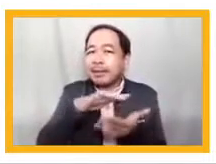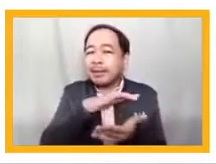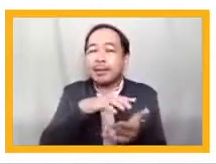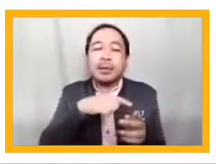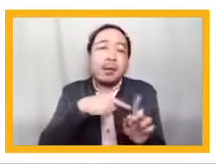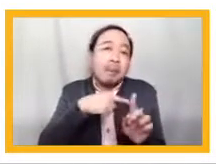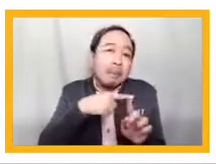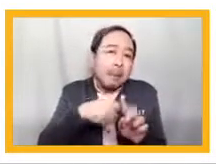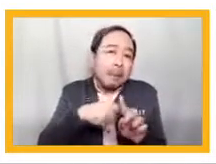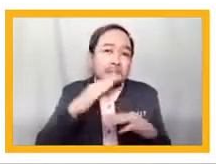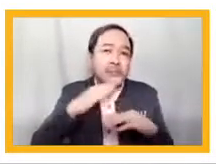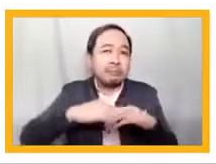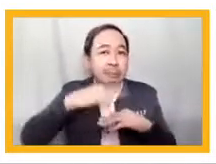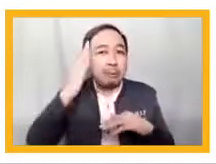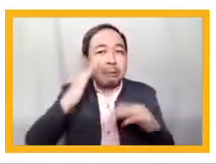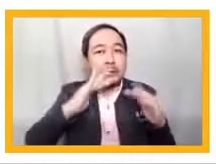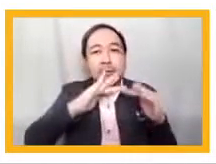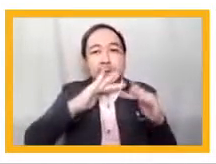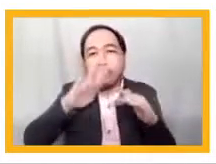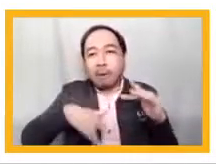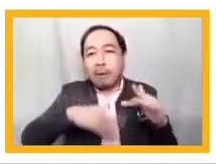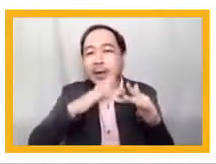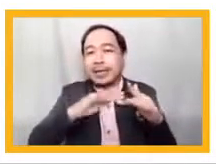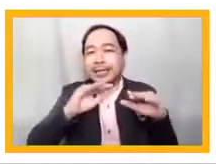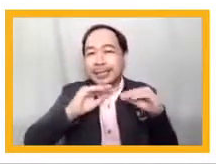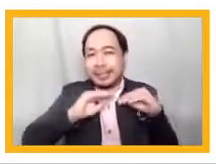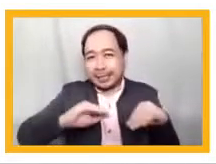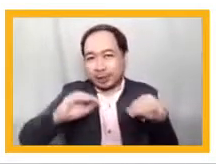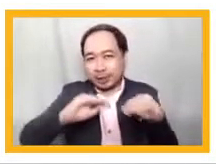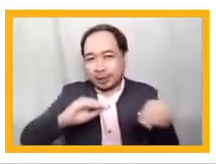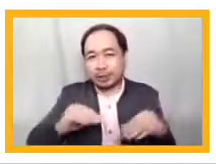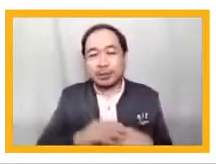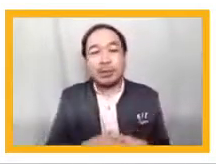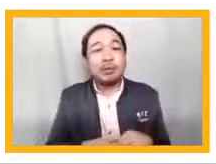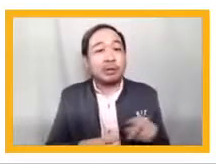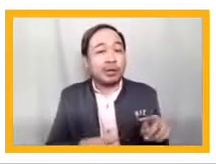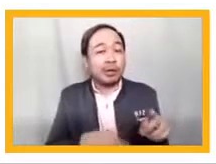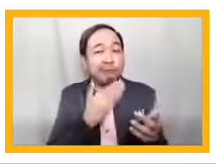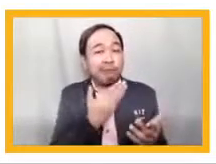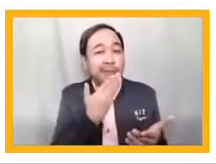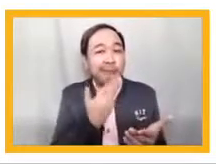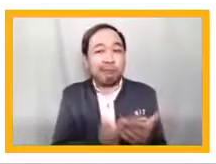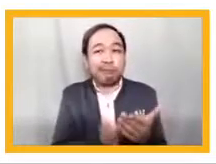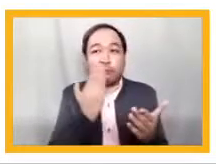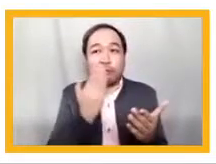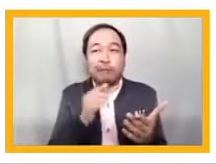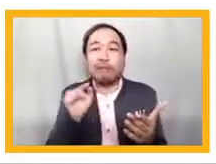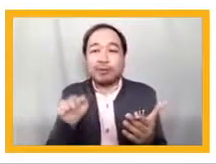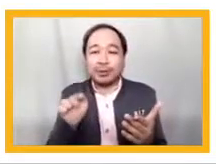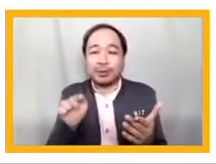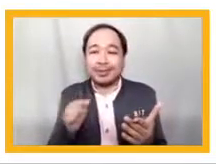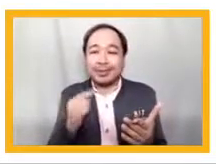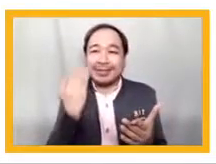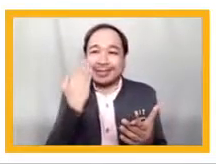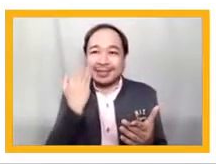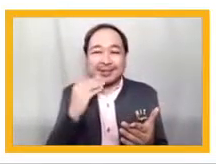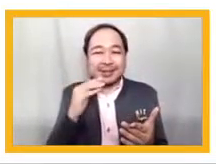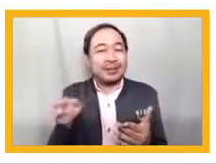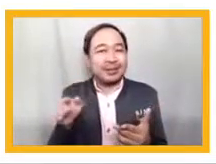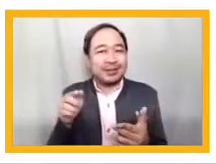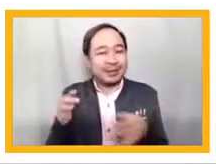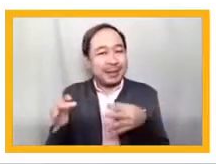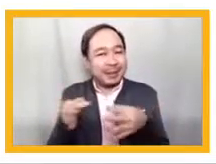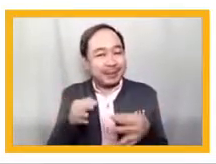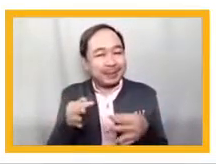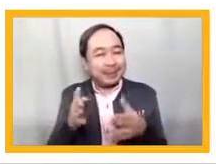more online education. This is just confirming what Agarwal has already stated, but we